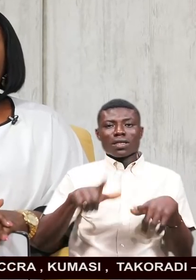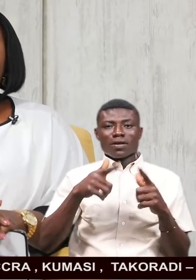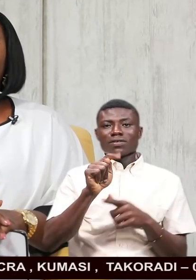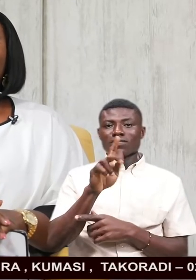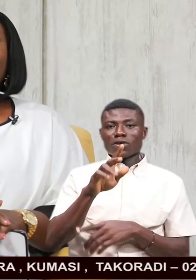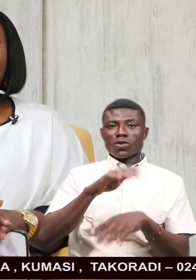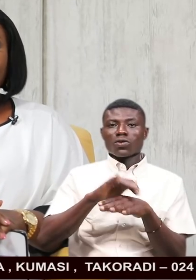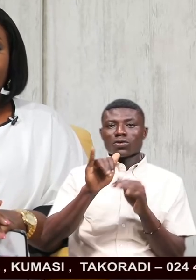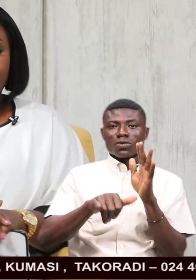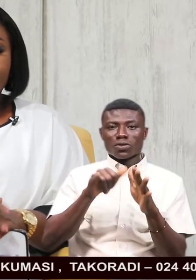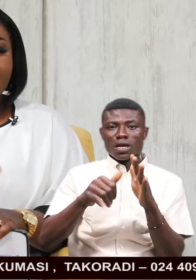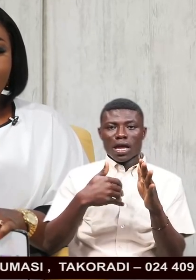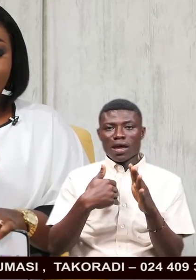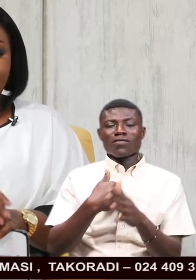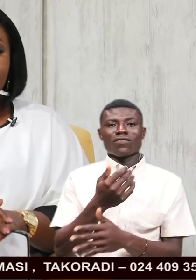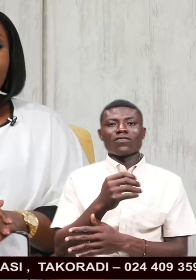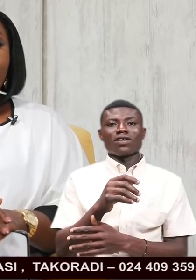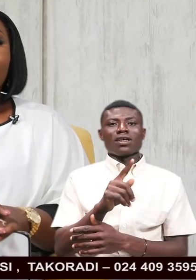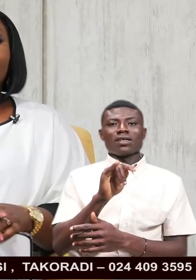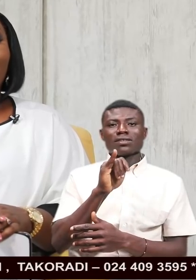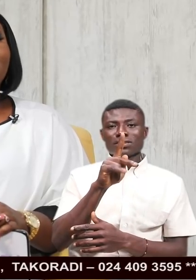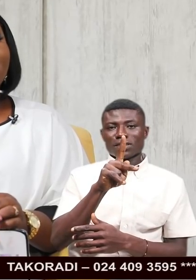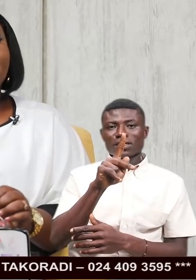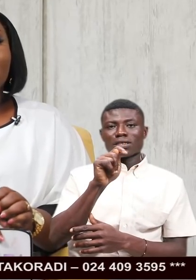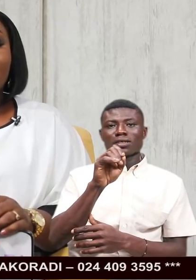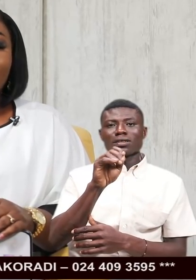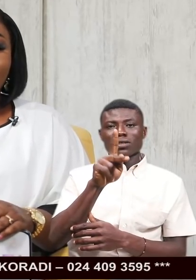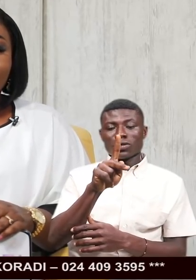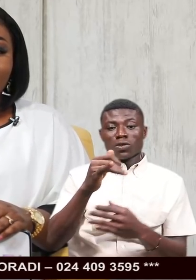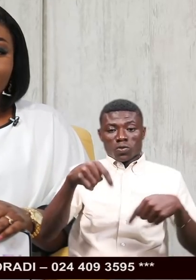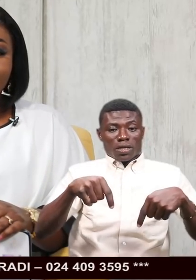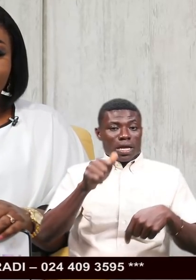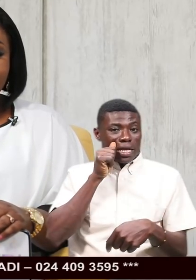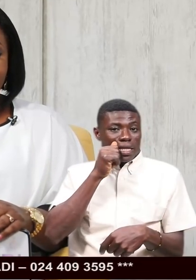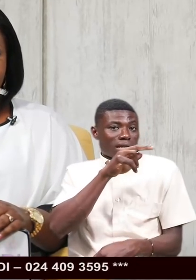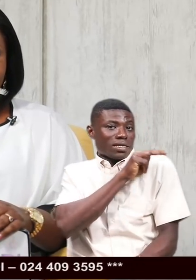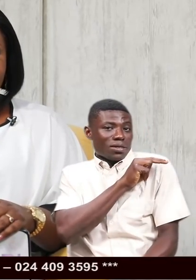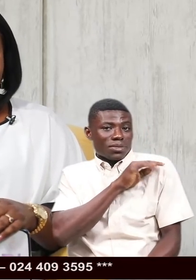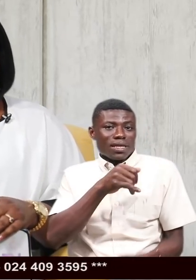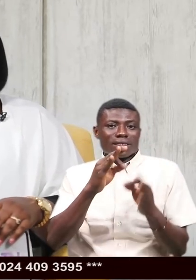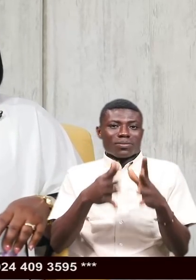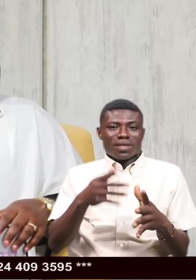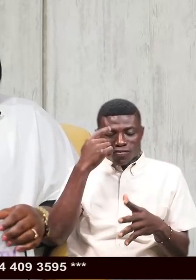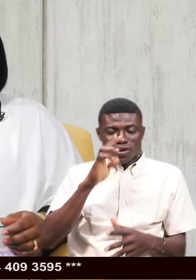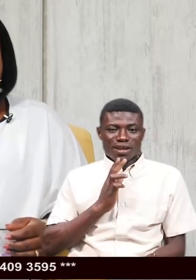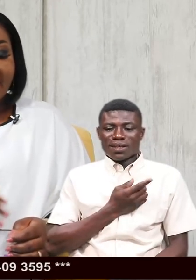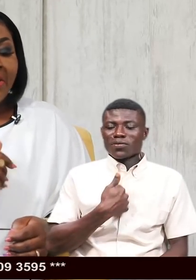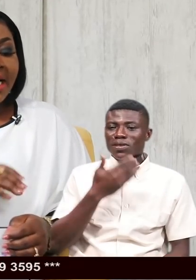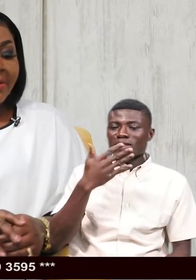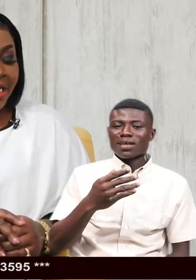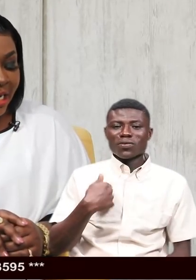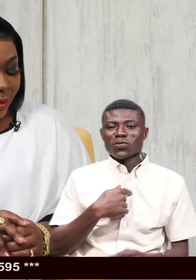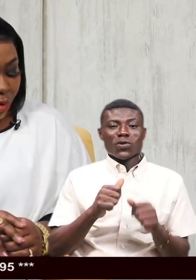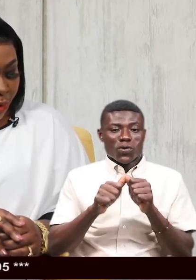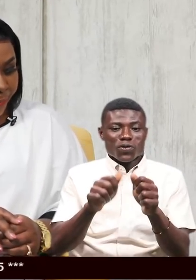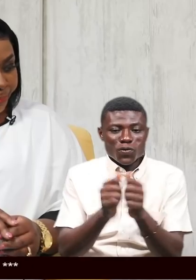Live TV, or TikTok. Yeah, na me refi. And also, I tell you, I'm chair, and I sign language a day, and my yay, yeda, nwasi. Yemra,